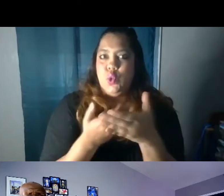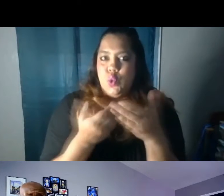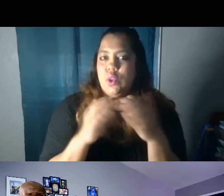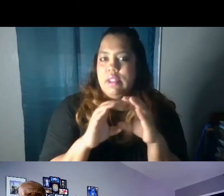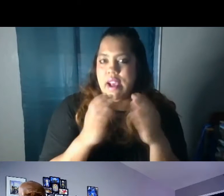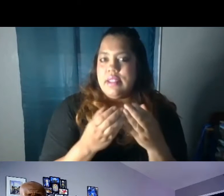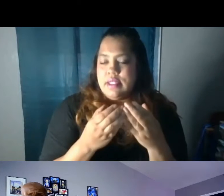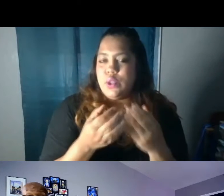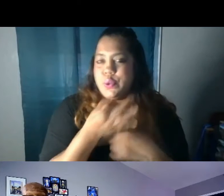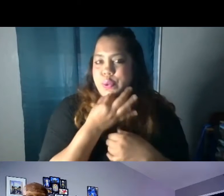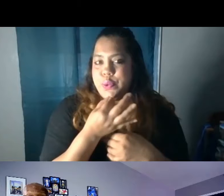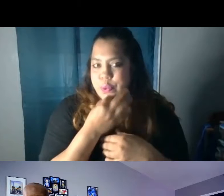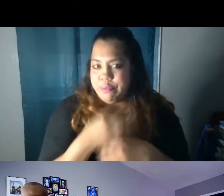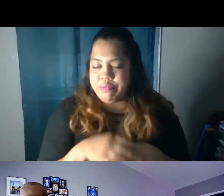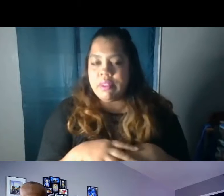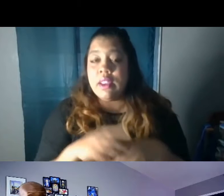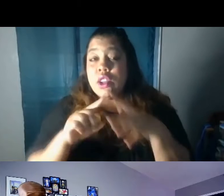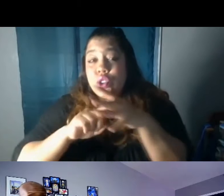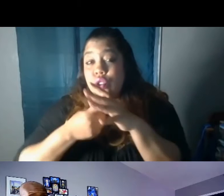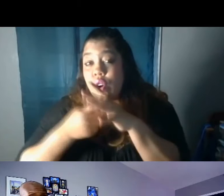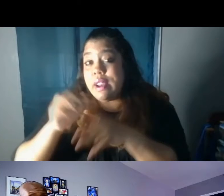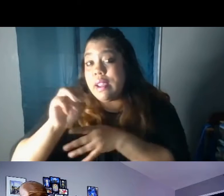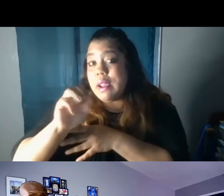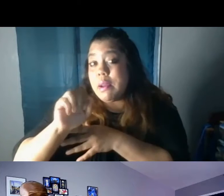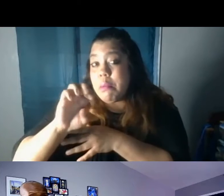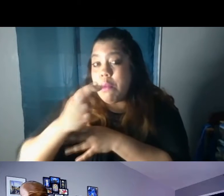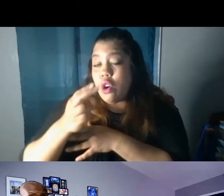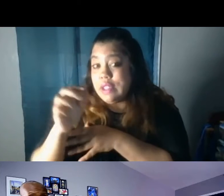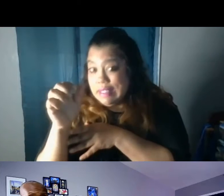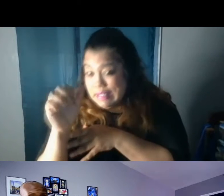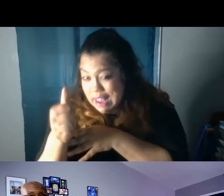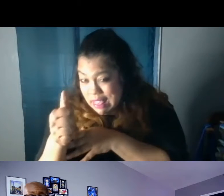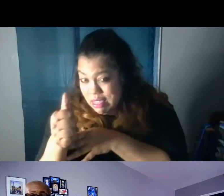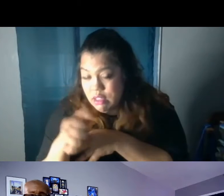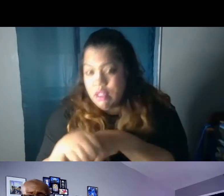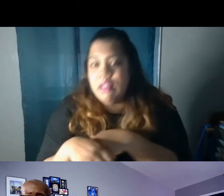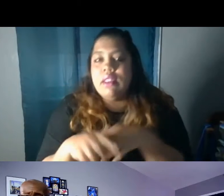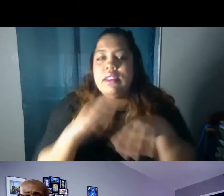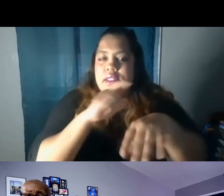For 4 weeks, excuse me, there we go. I think I caught up now. There we go.